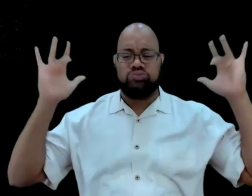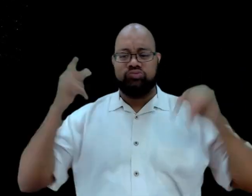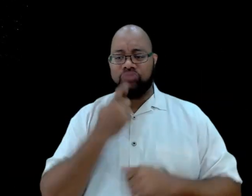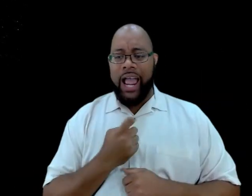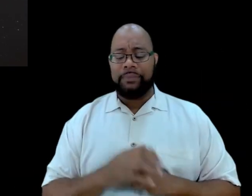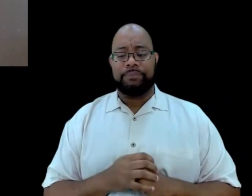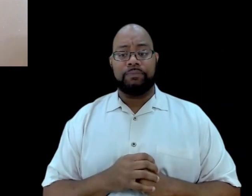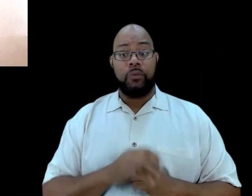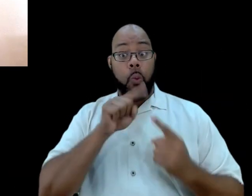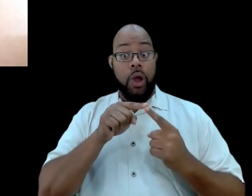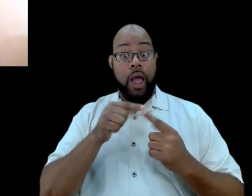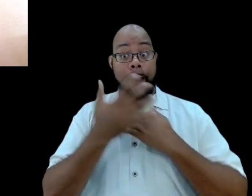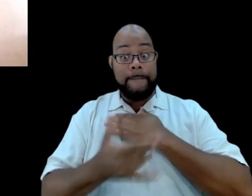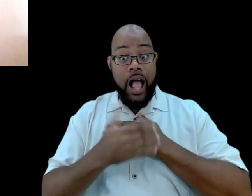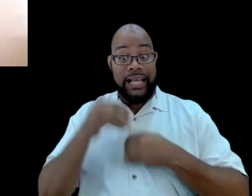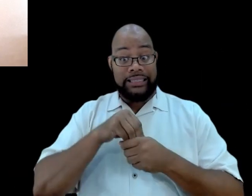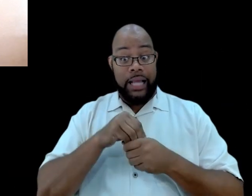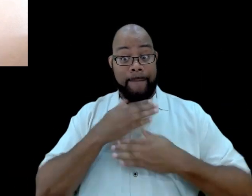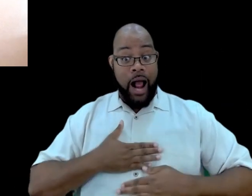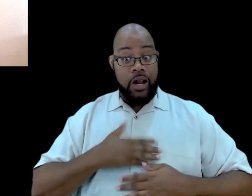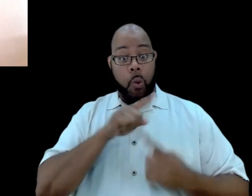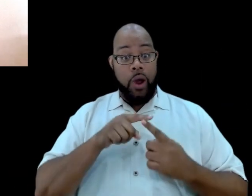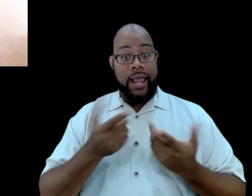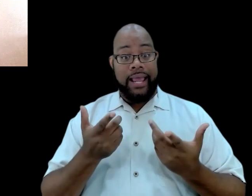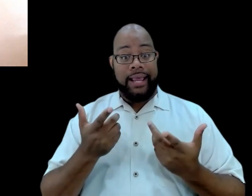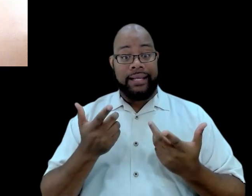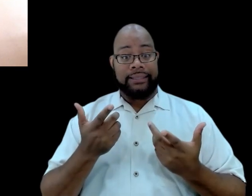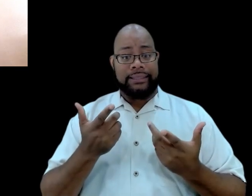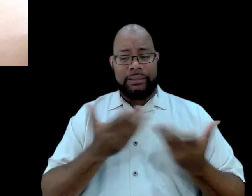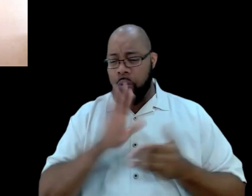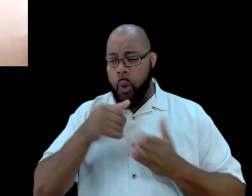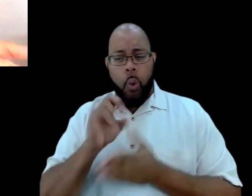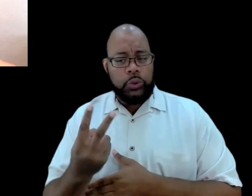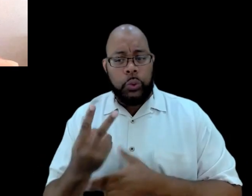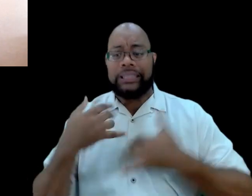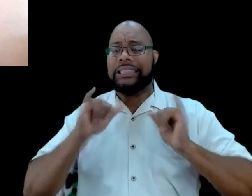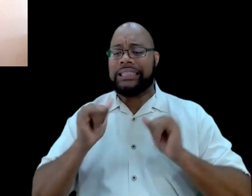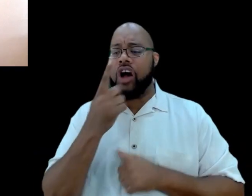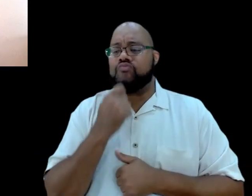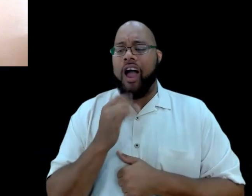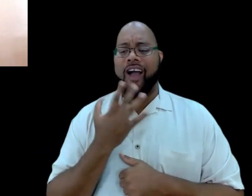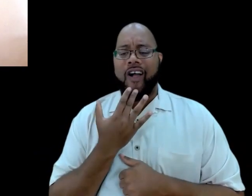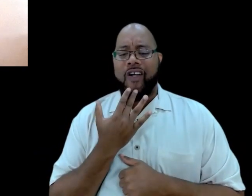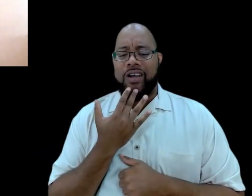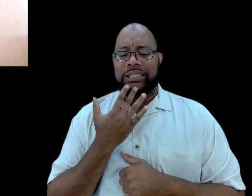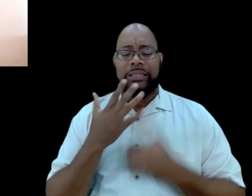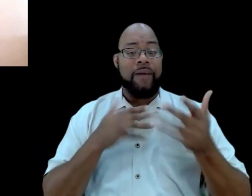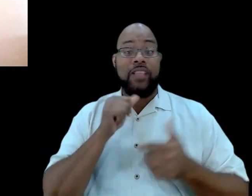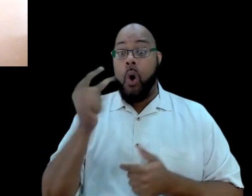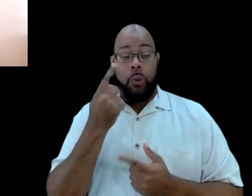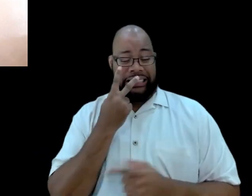even brighter red. And even when our blood is inside our body, even when it has delivered all its oxygen, it's still a reddish